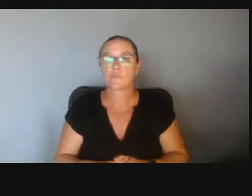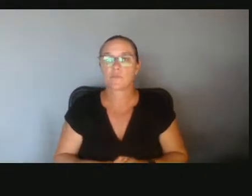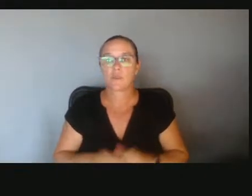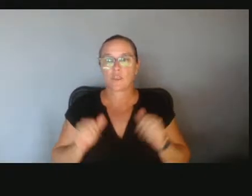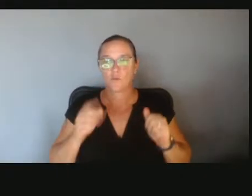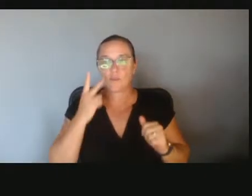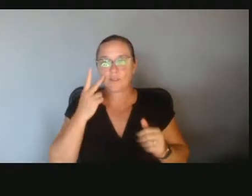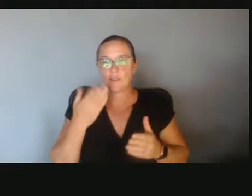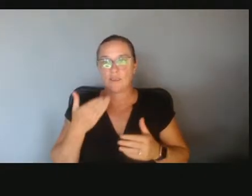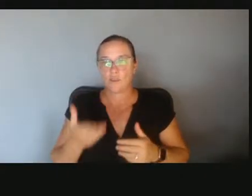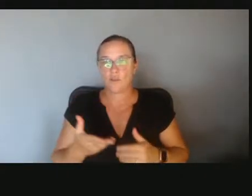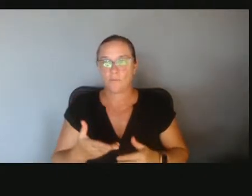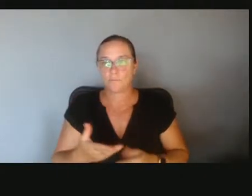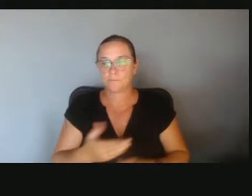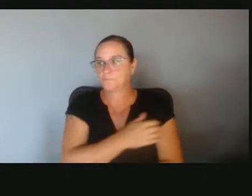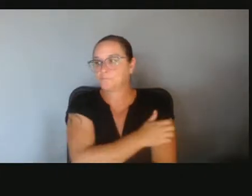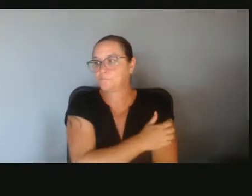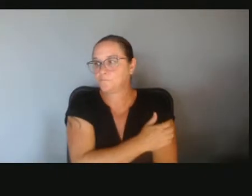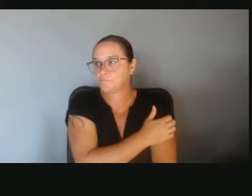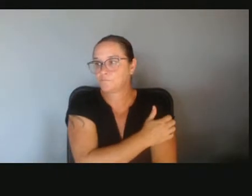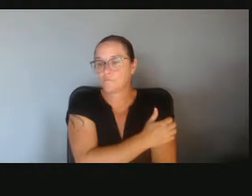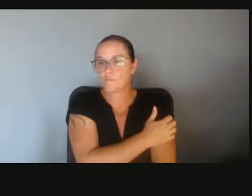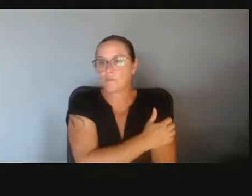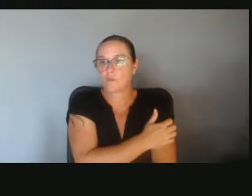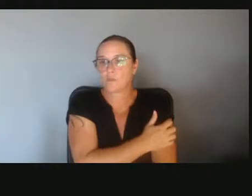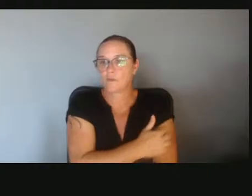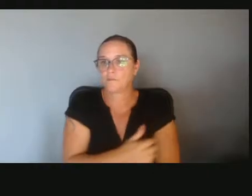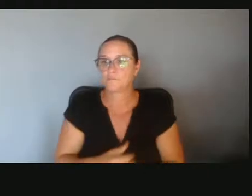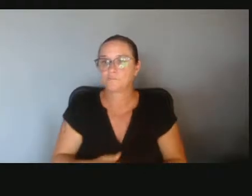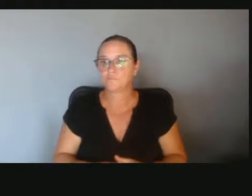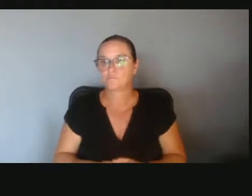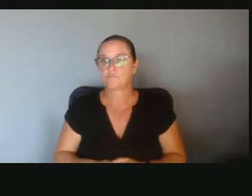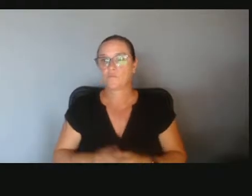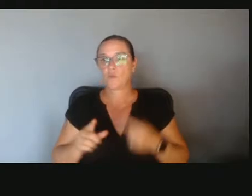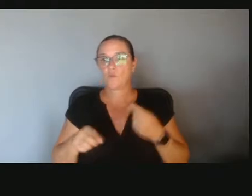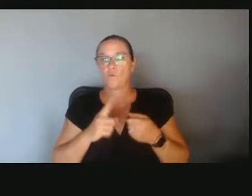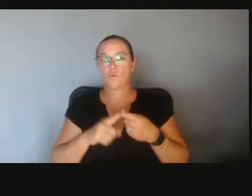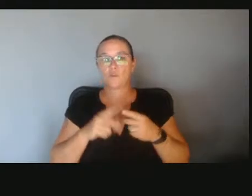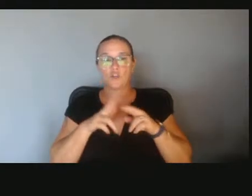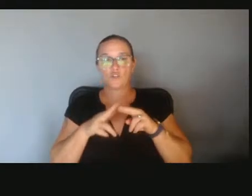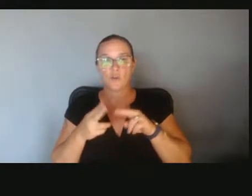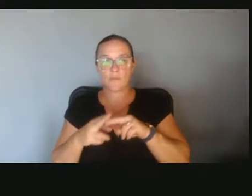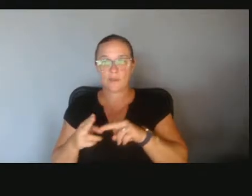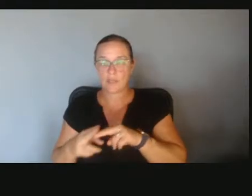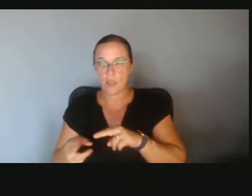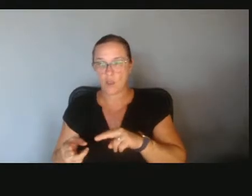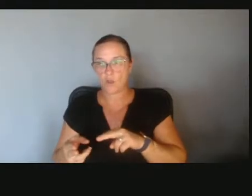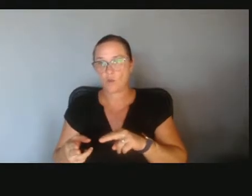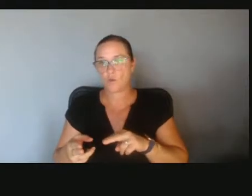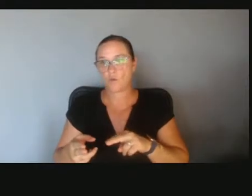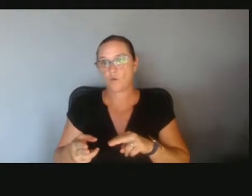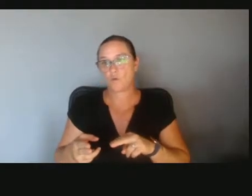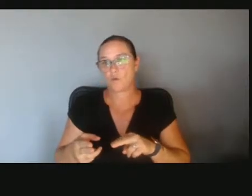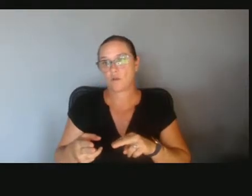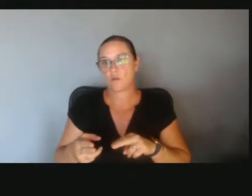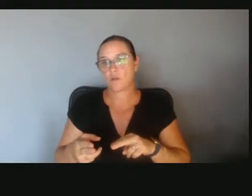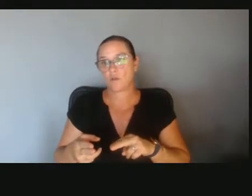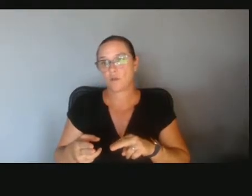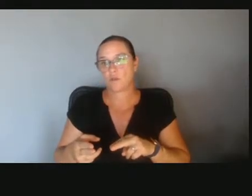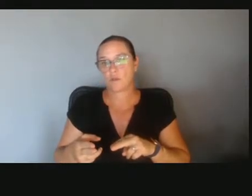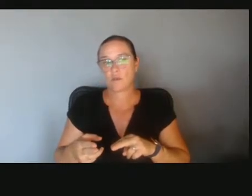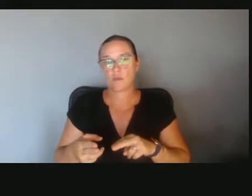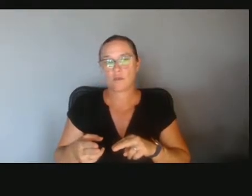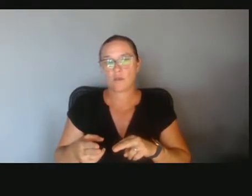here that pattern right there. Once it dropped down, and did this more of these wiggles, that was, in the case of